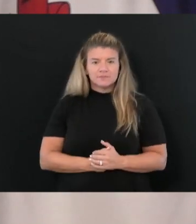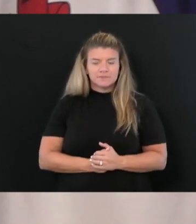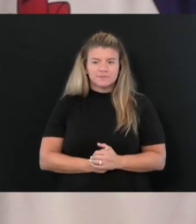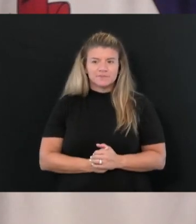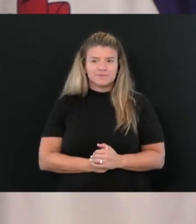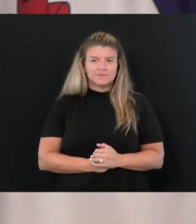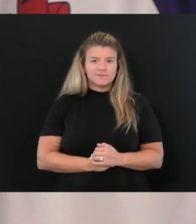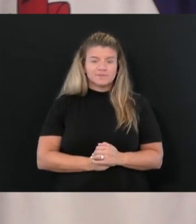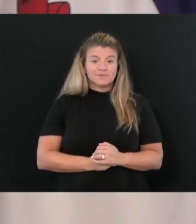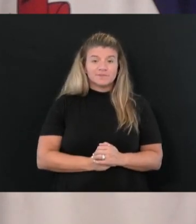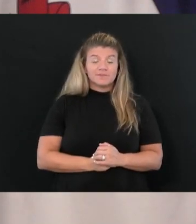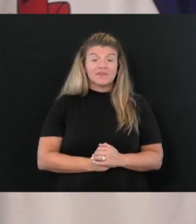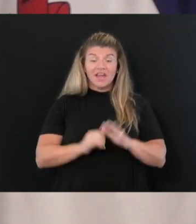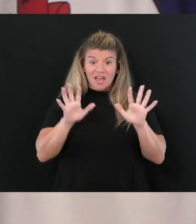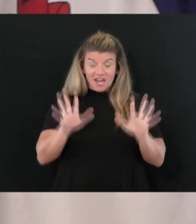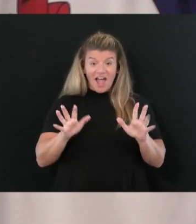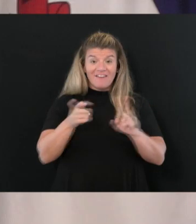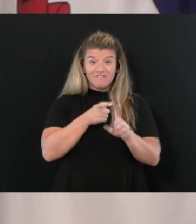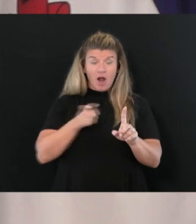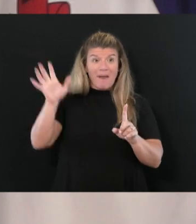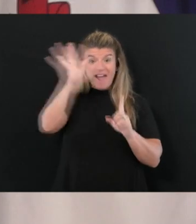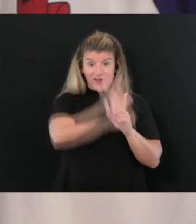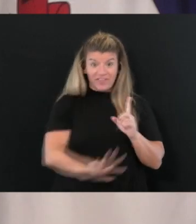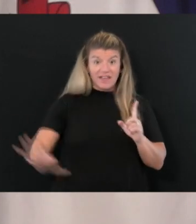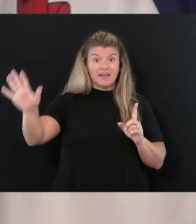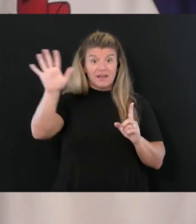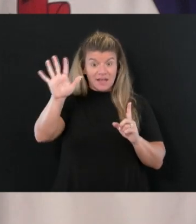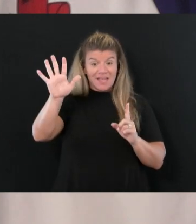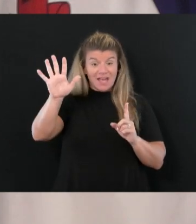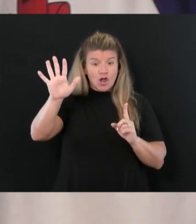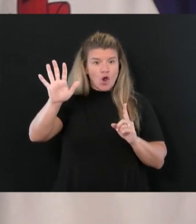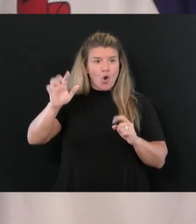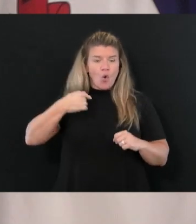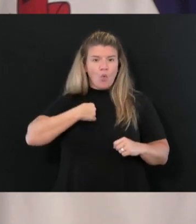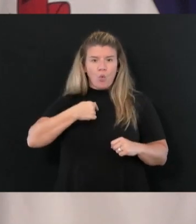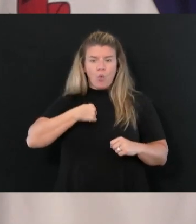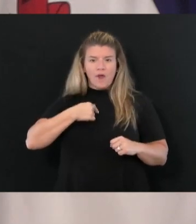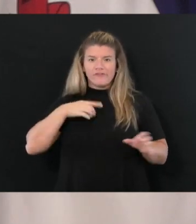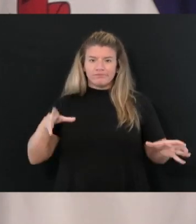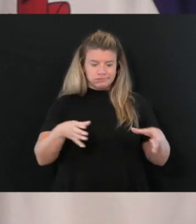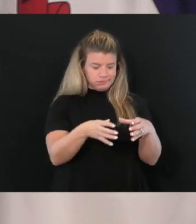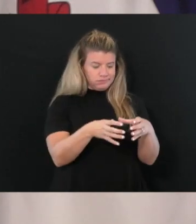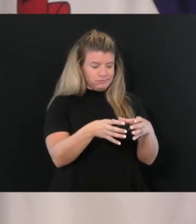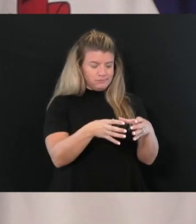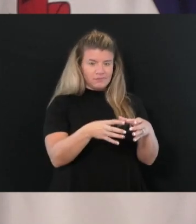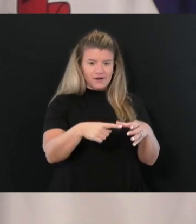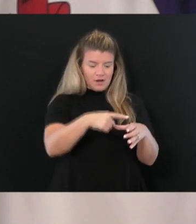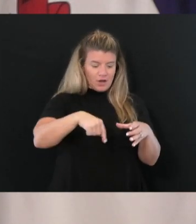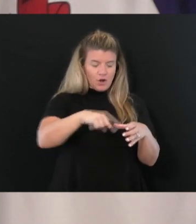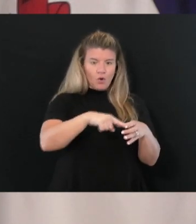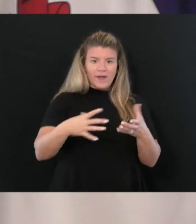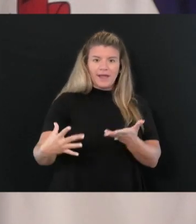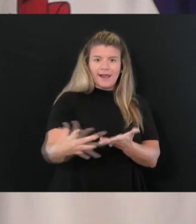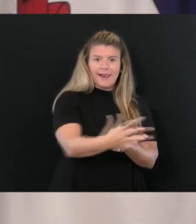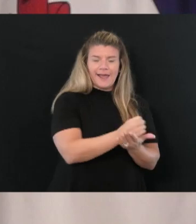Now, from all of that, we compile all the information from both the negative